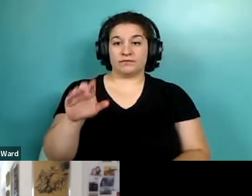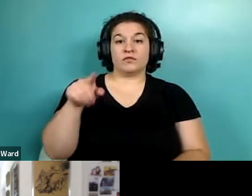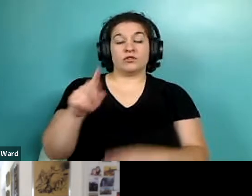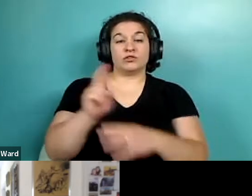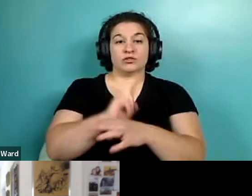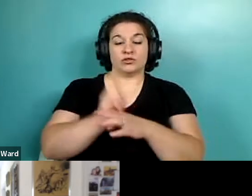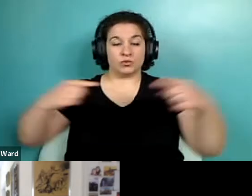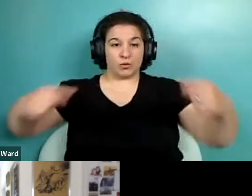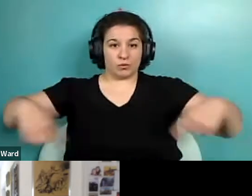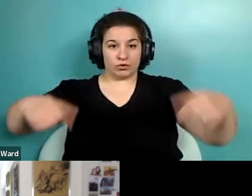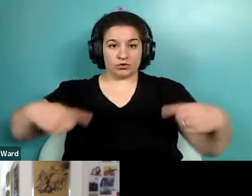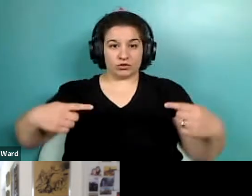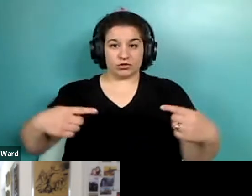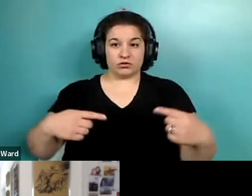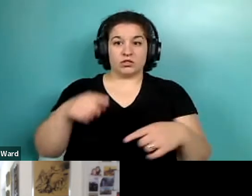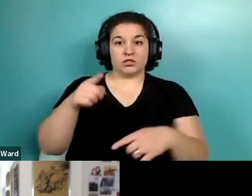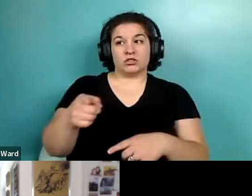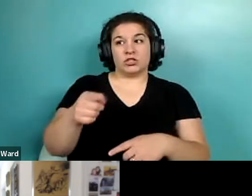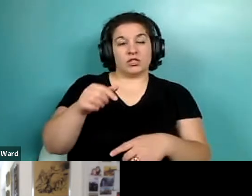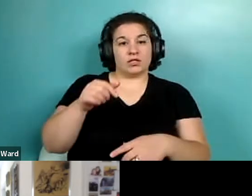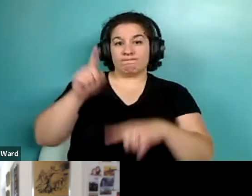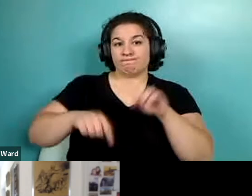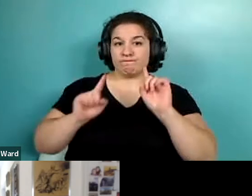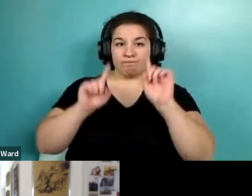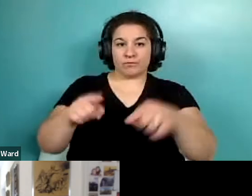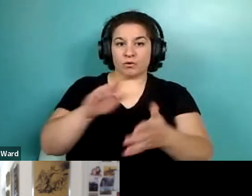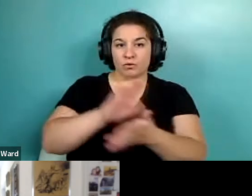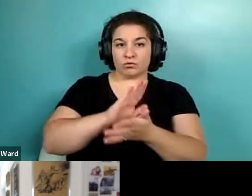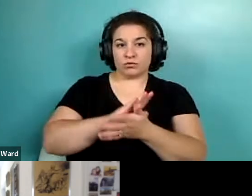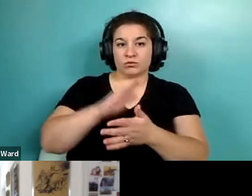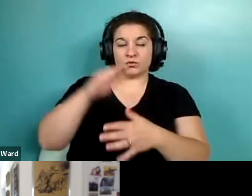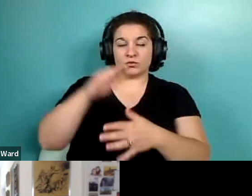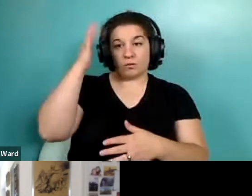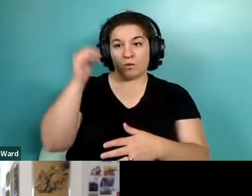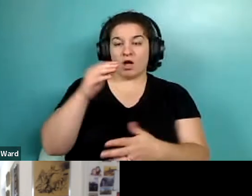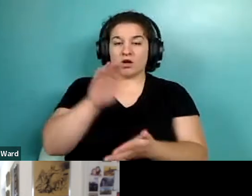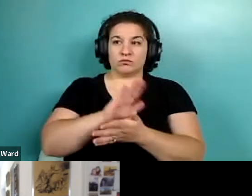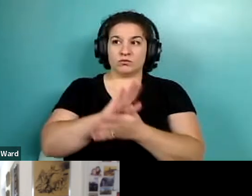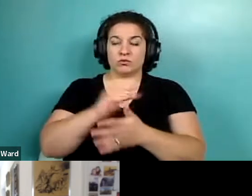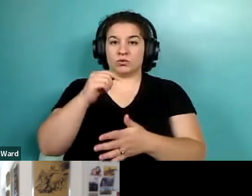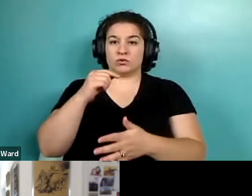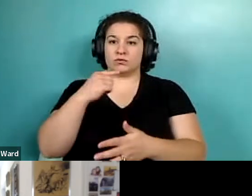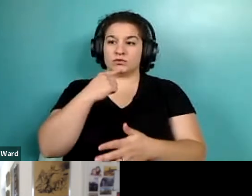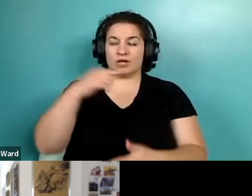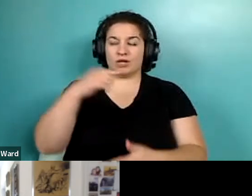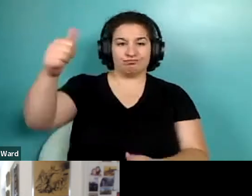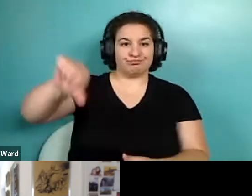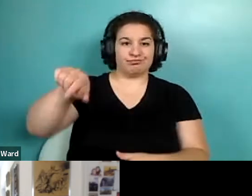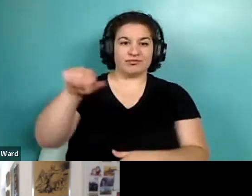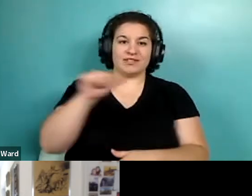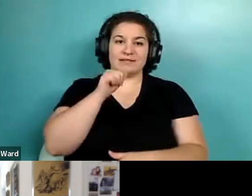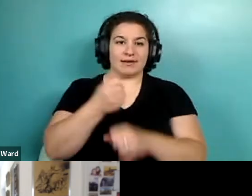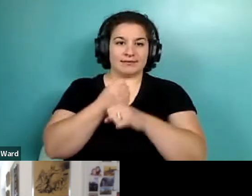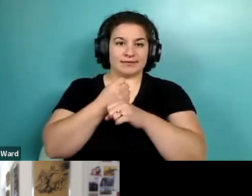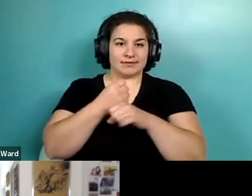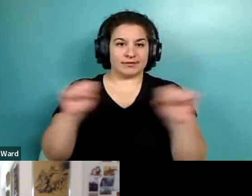hazard at the age of 5. Her parents played a strong role in fighting for her rights as a child, but Judy soon